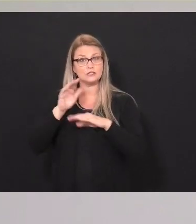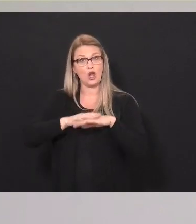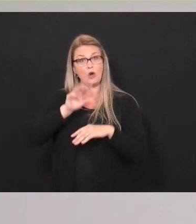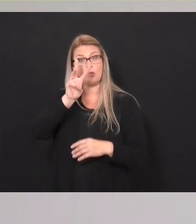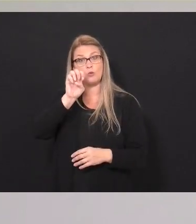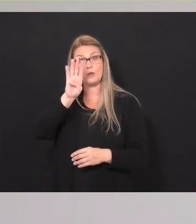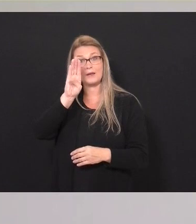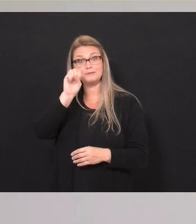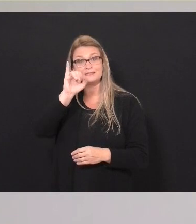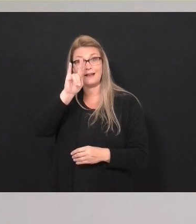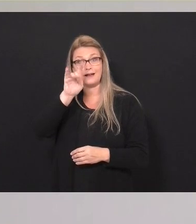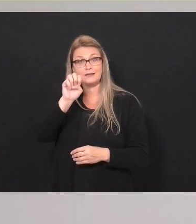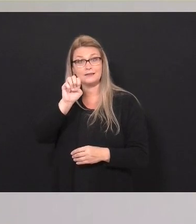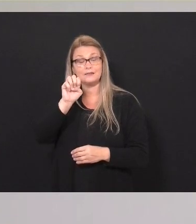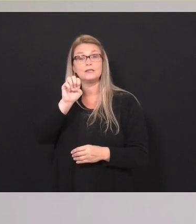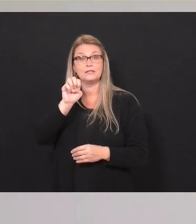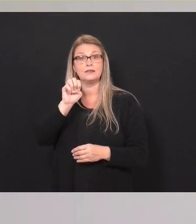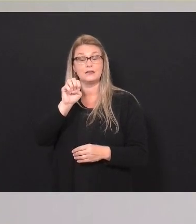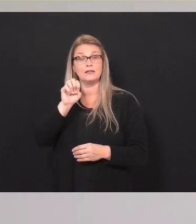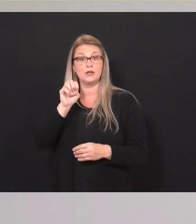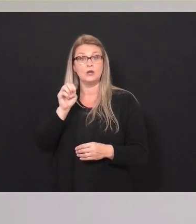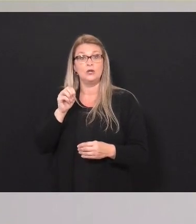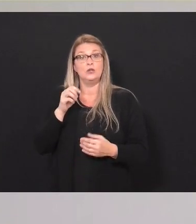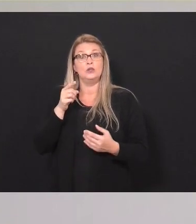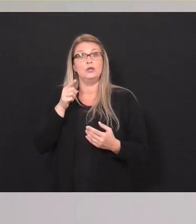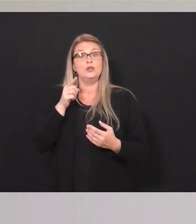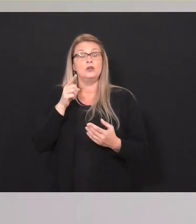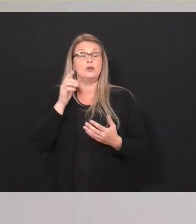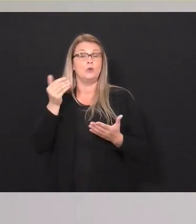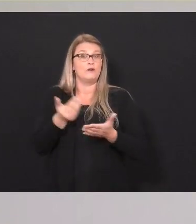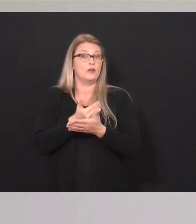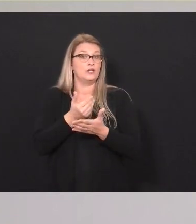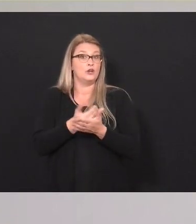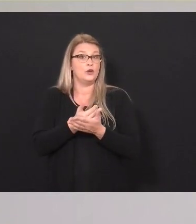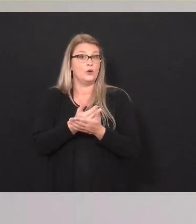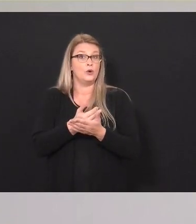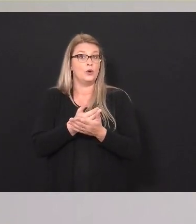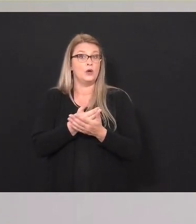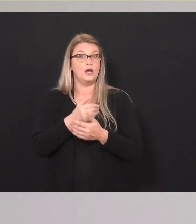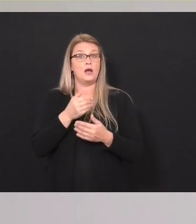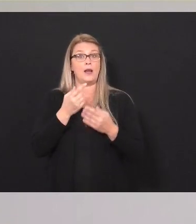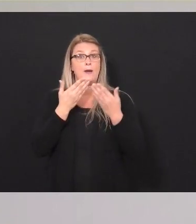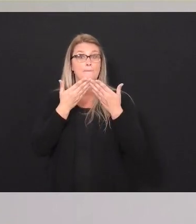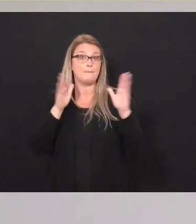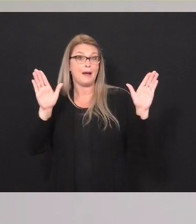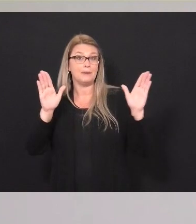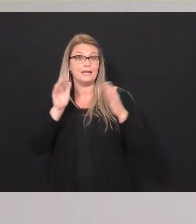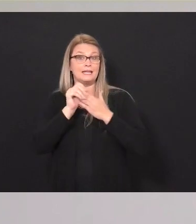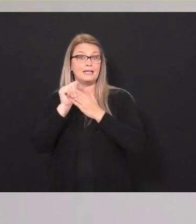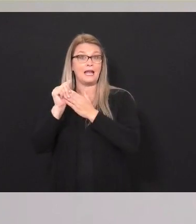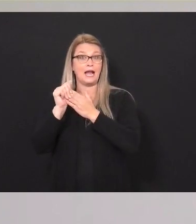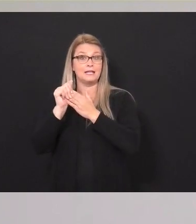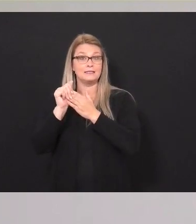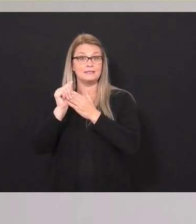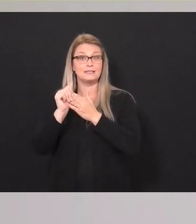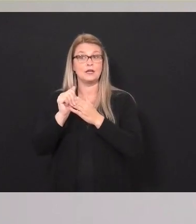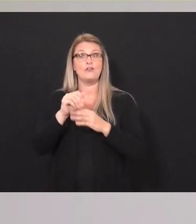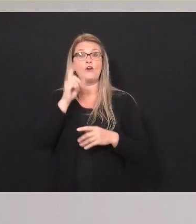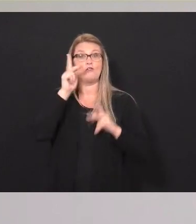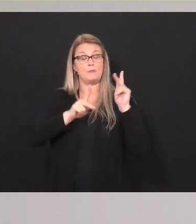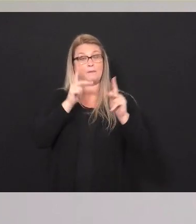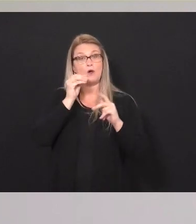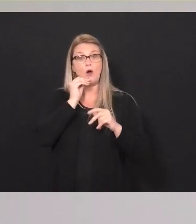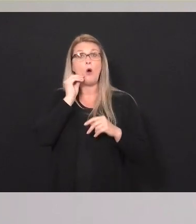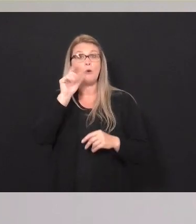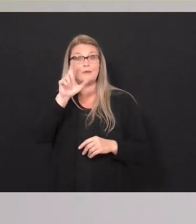website that may be relevant for folks at the moment. There is a new public guidance on persons experiencing homelessness.